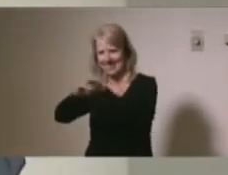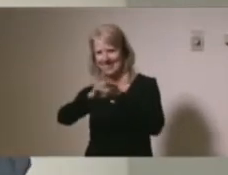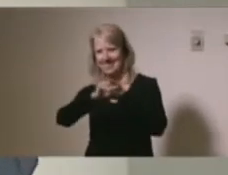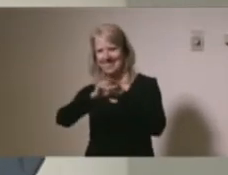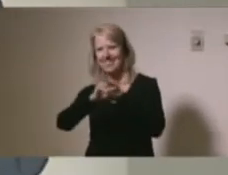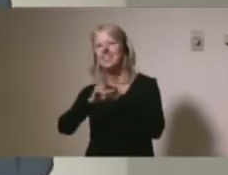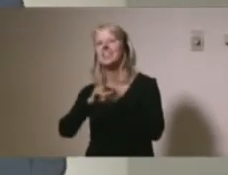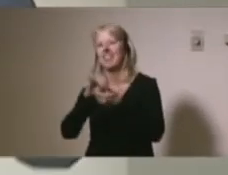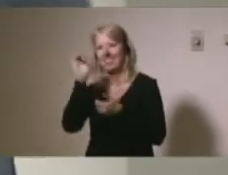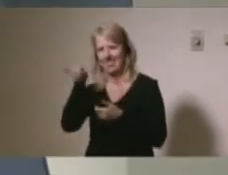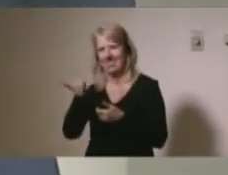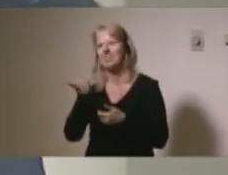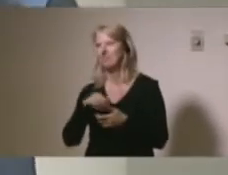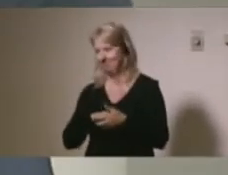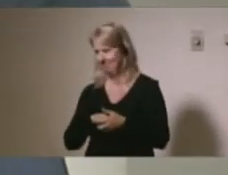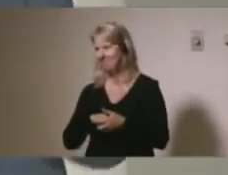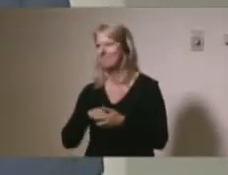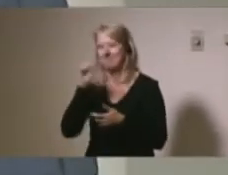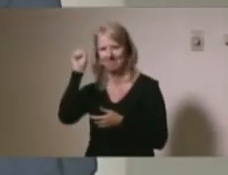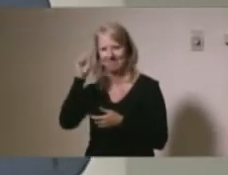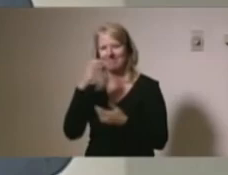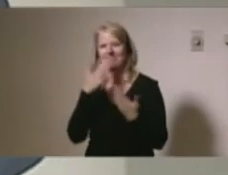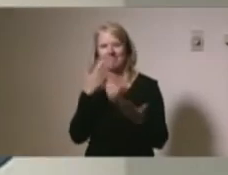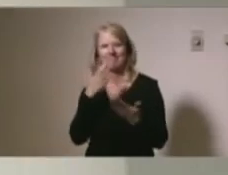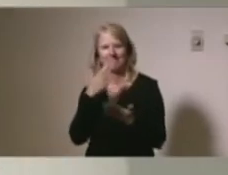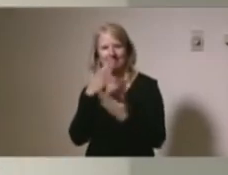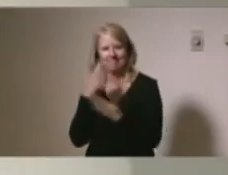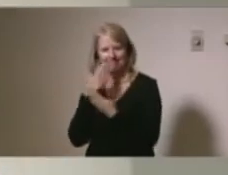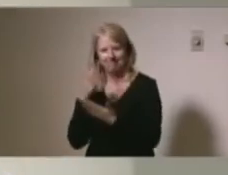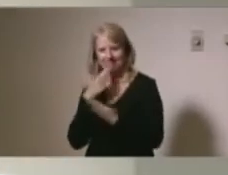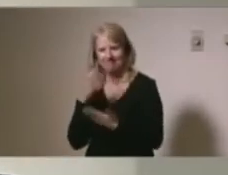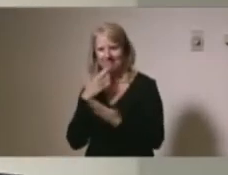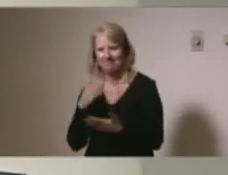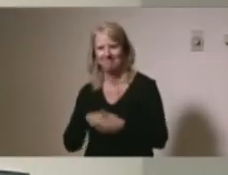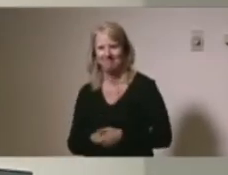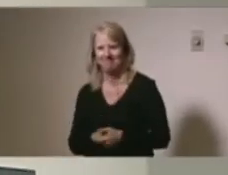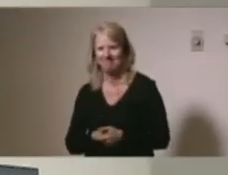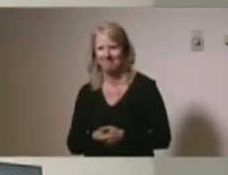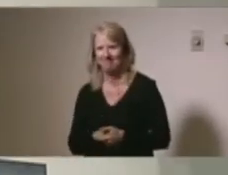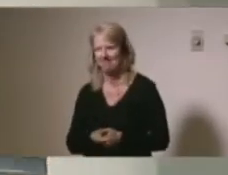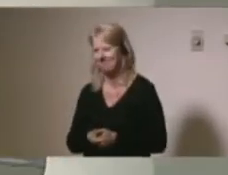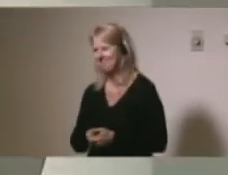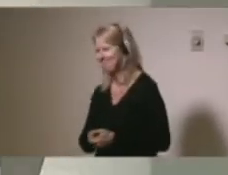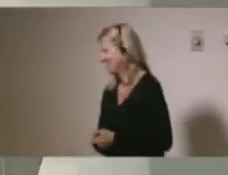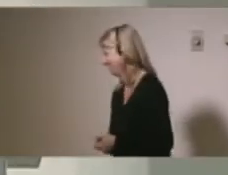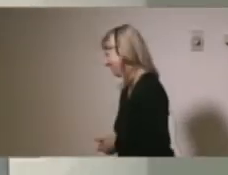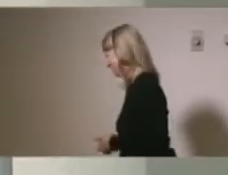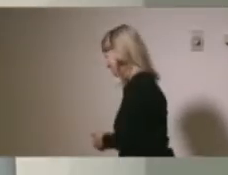Solidarité. Donc, thank you. Merci. thank you.